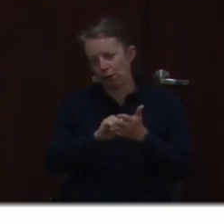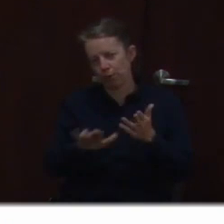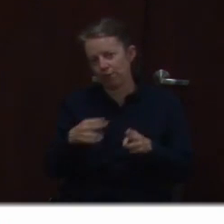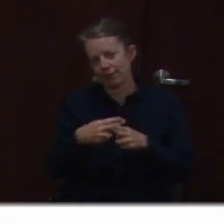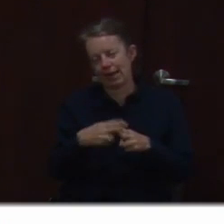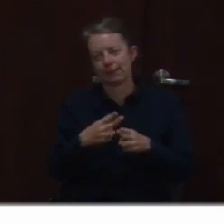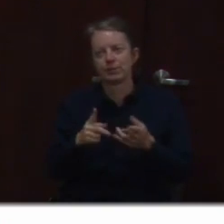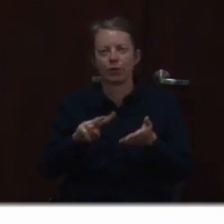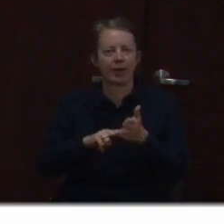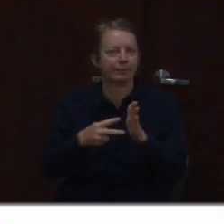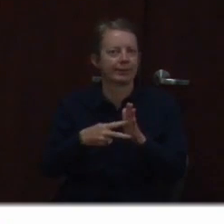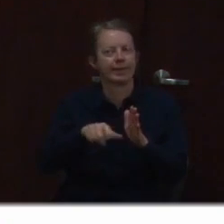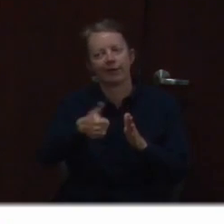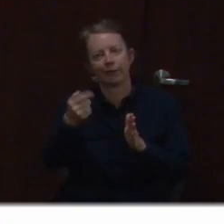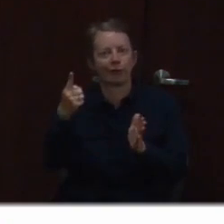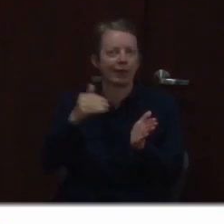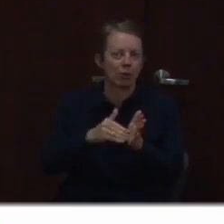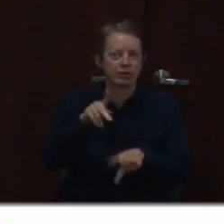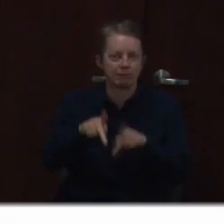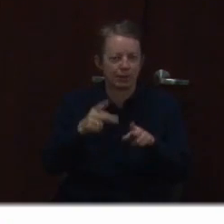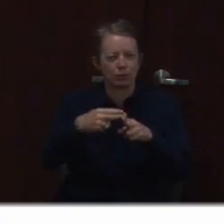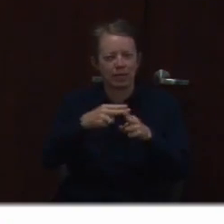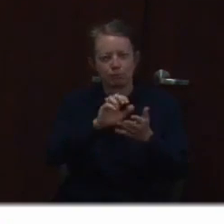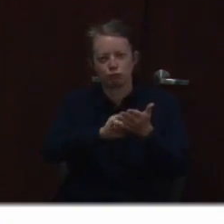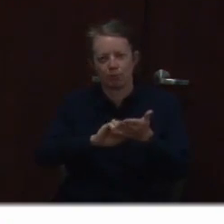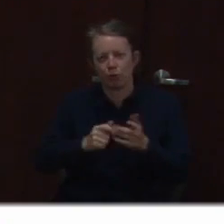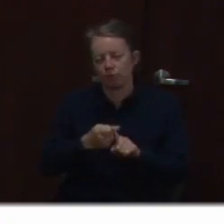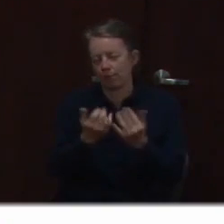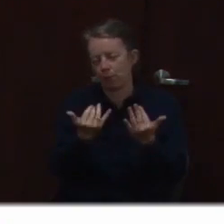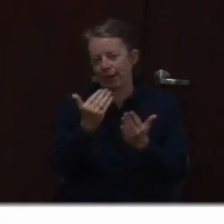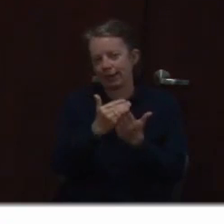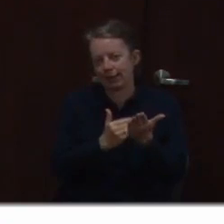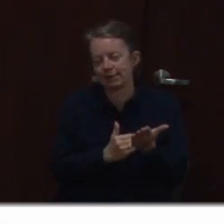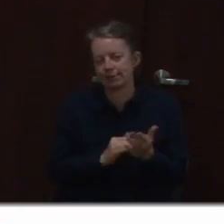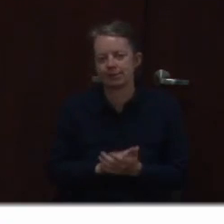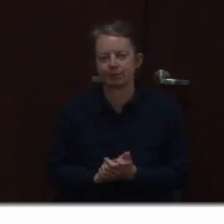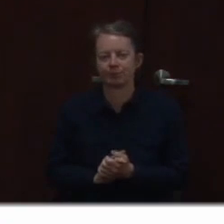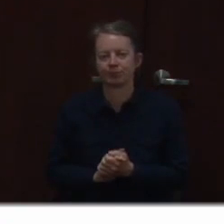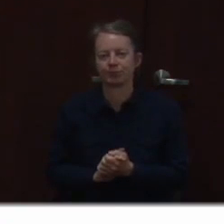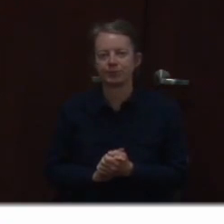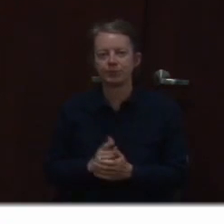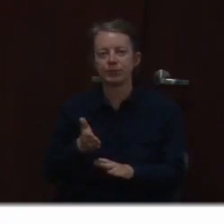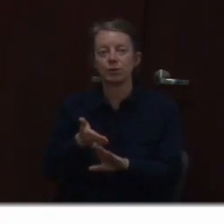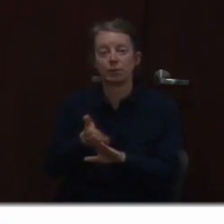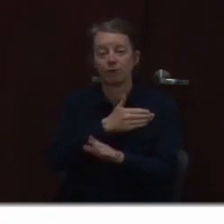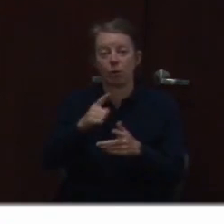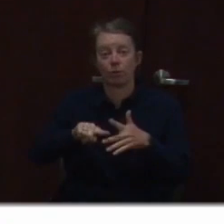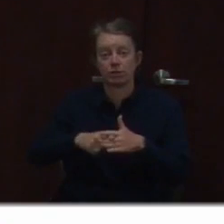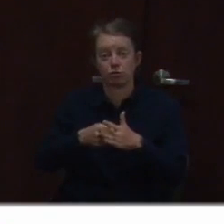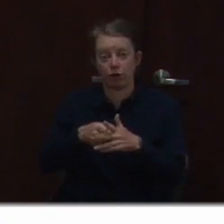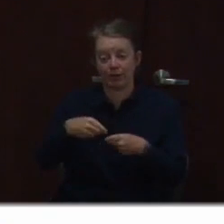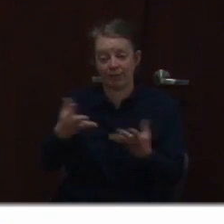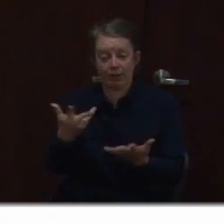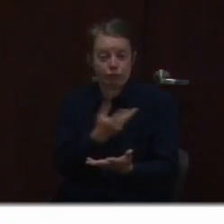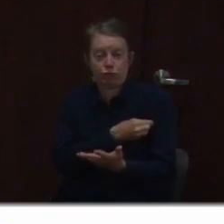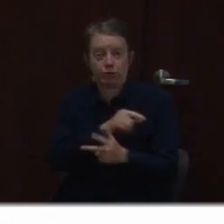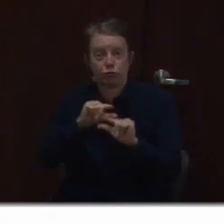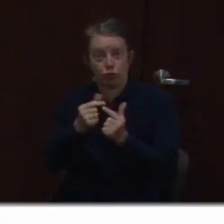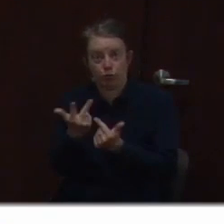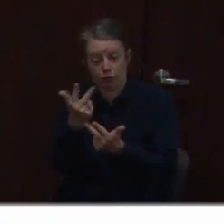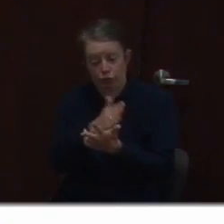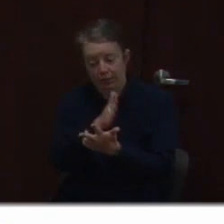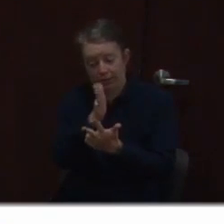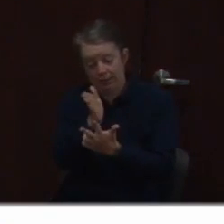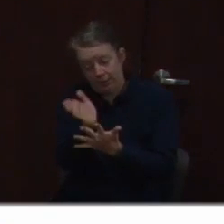thousands of folks coming off of the wait list. And so prior to entering into Group 3, this left about